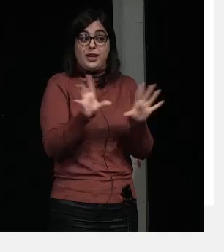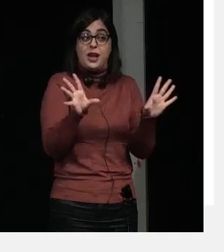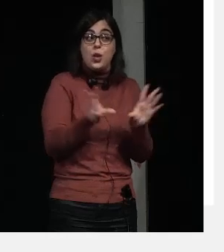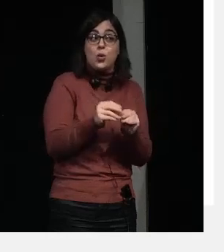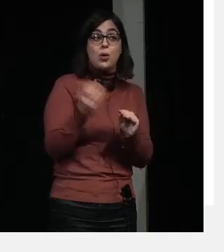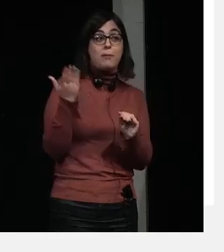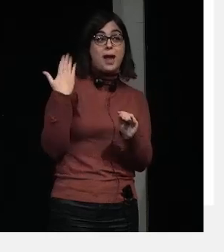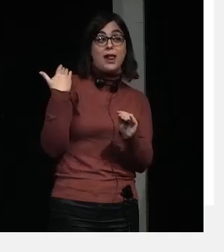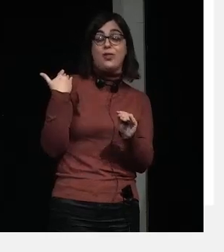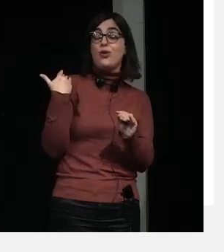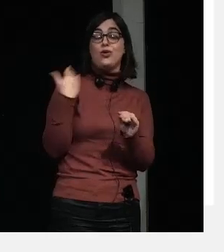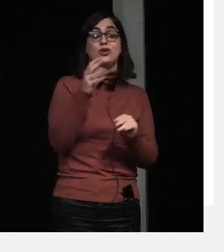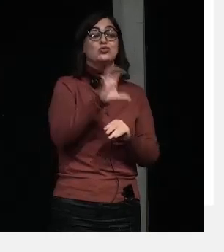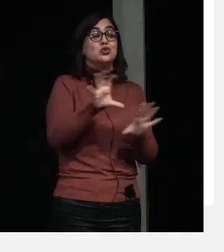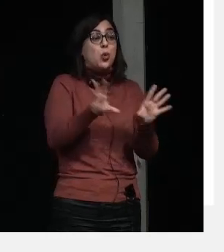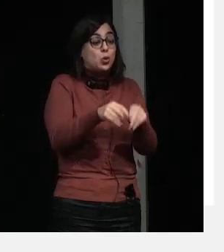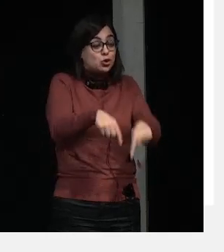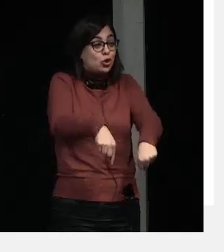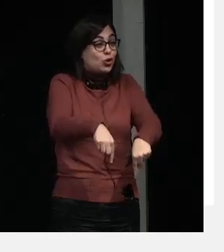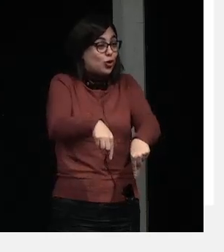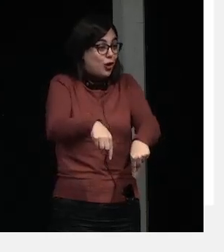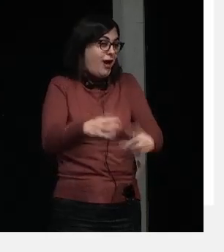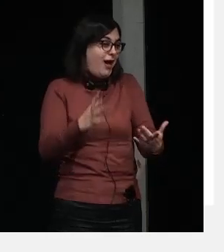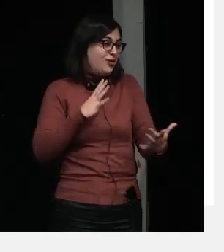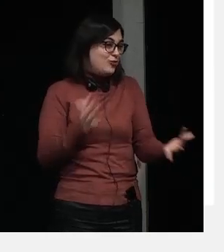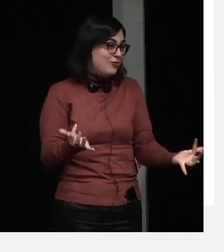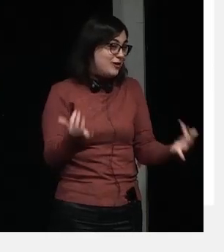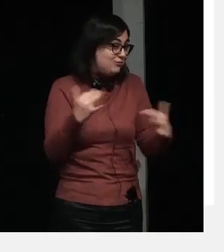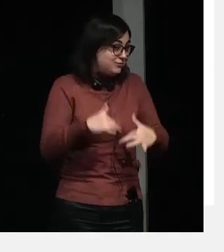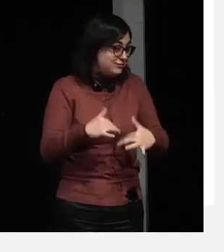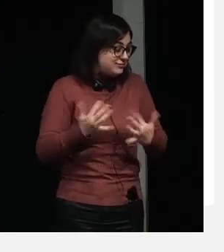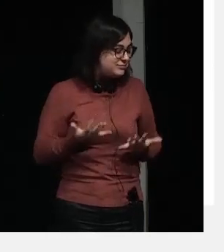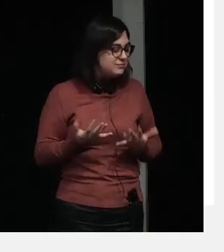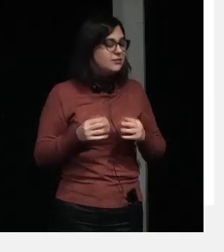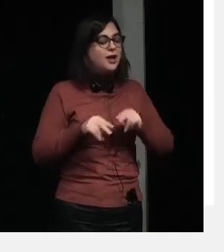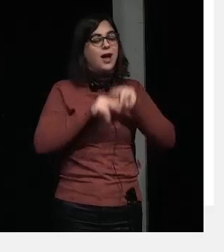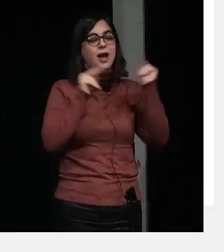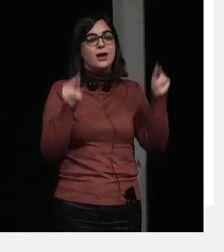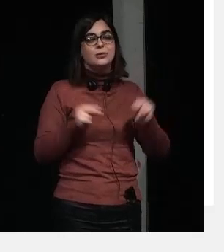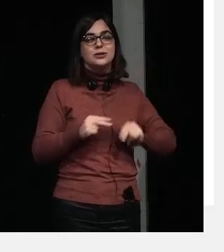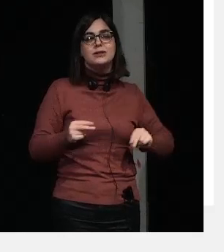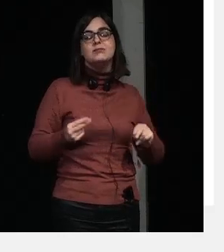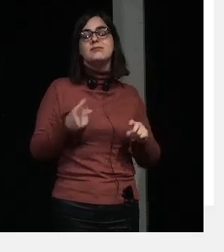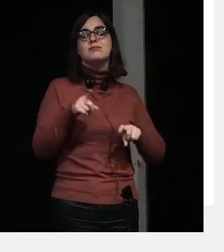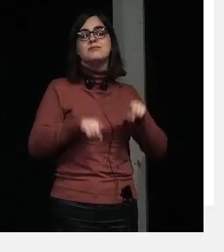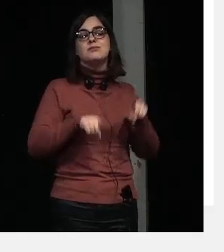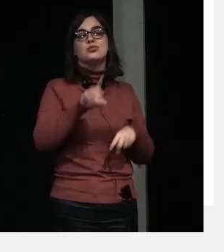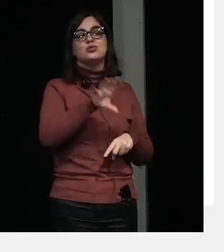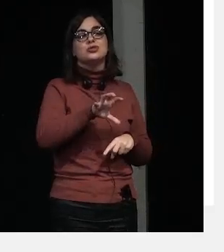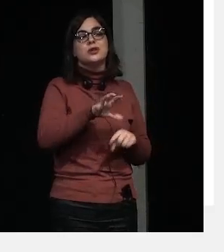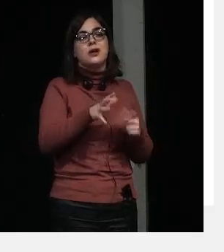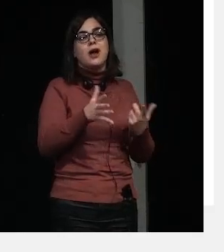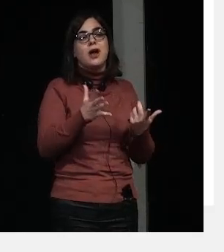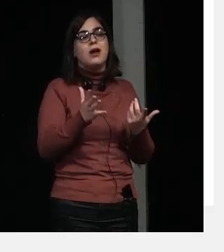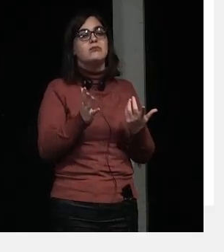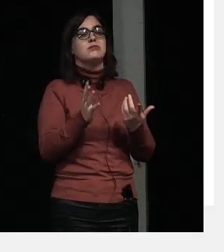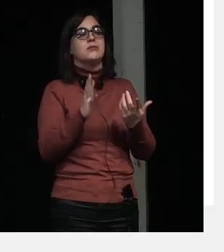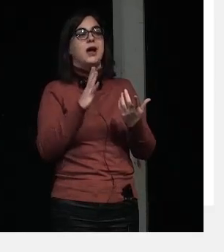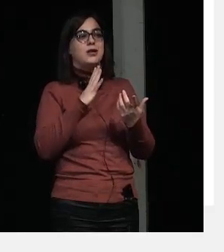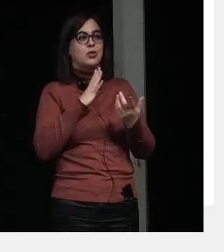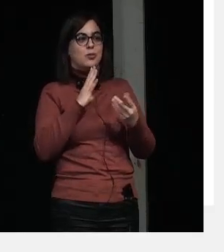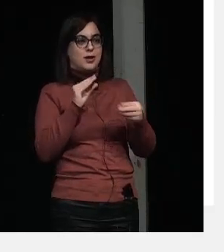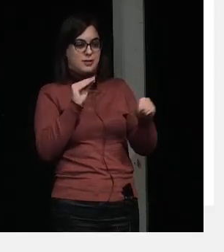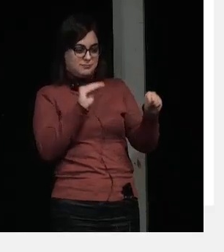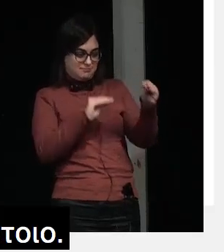present. Most importantly, maybe it's something made of people, of humans, destined to be